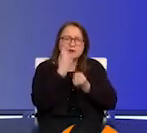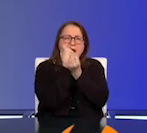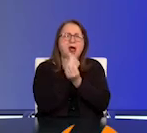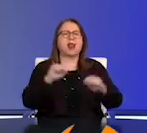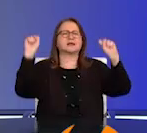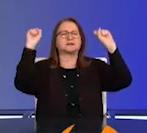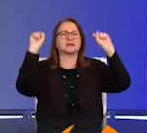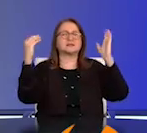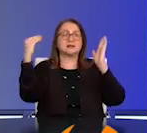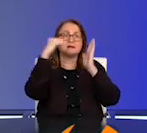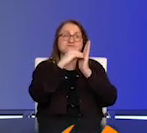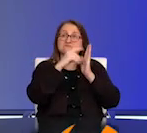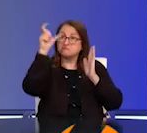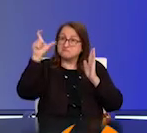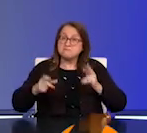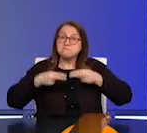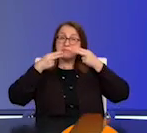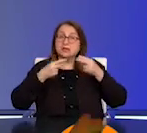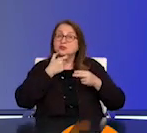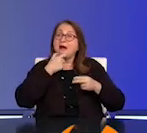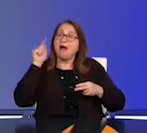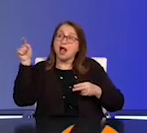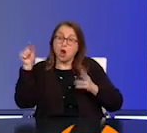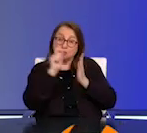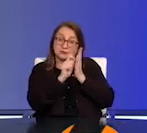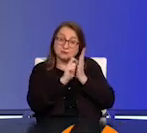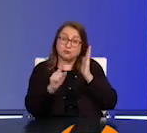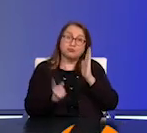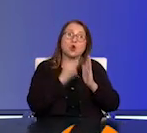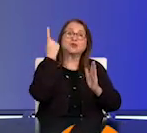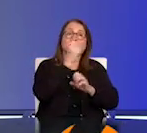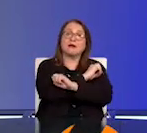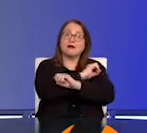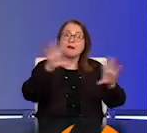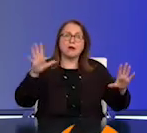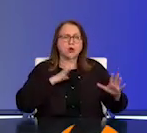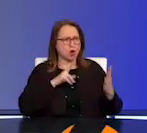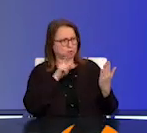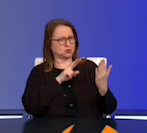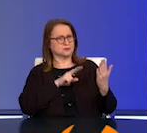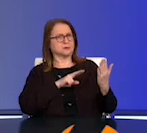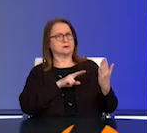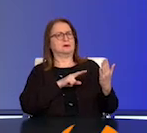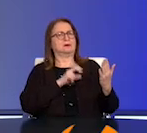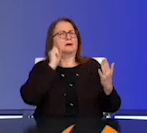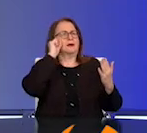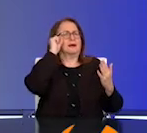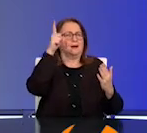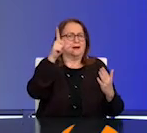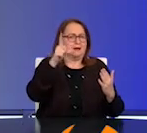such a chord with European audiences. The Greek struggle came to be